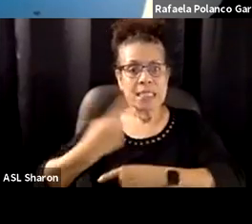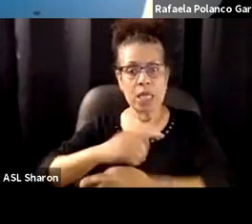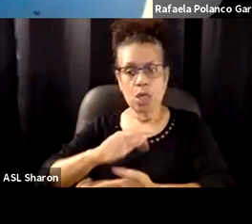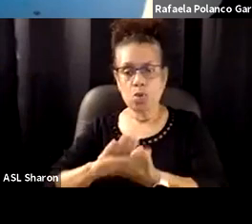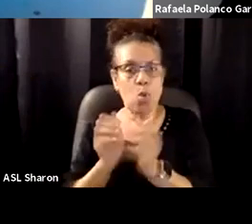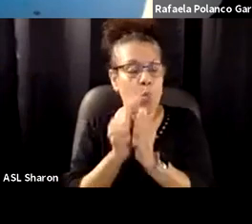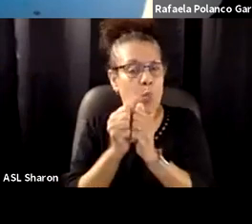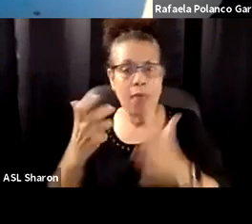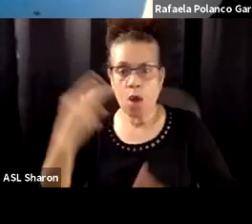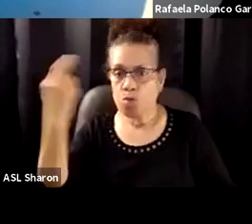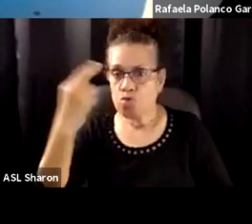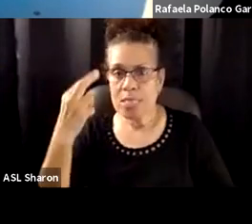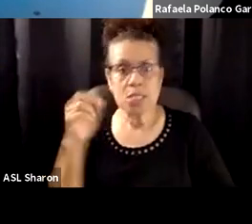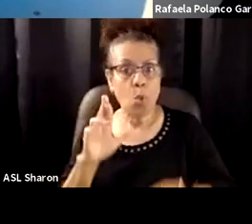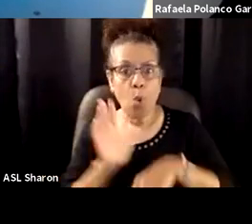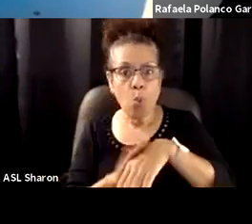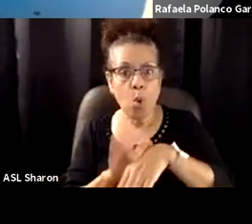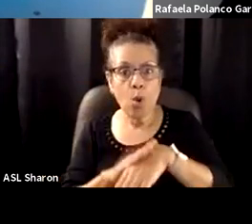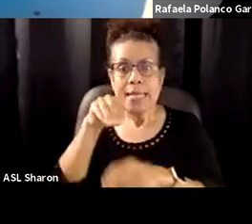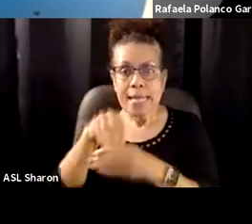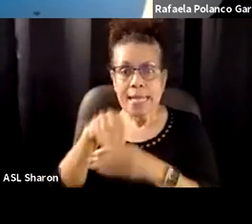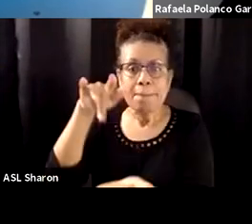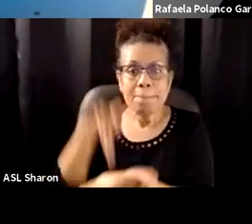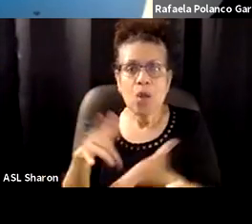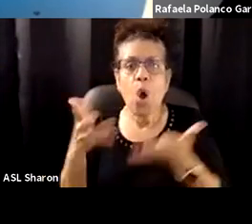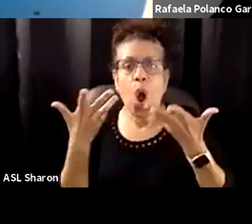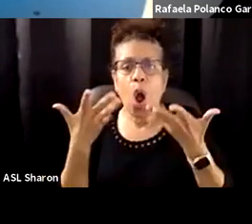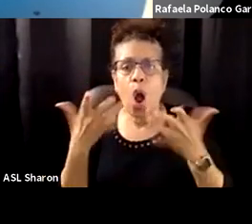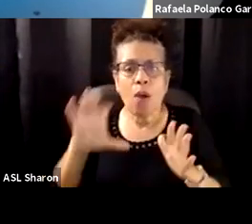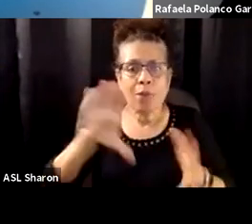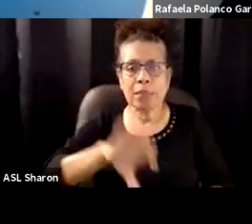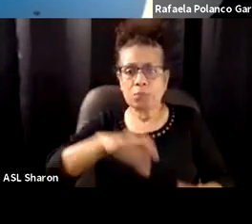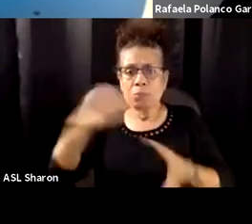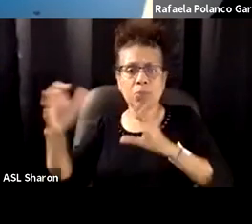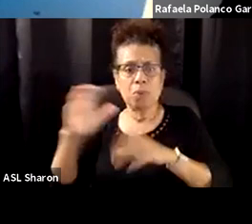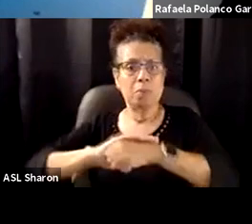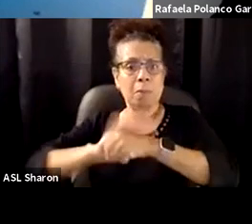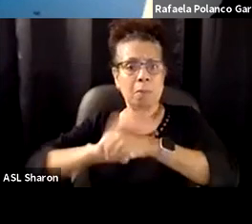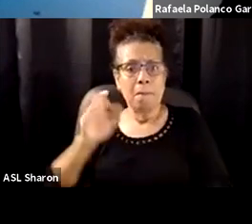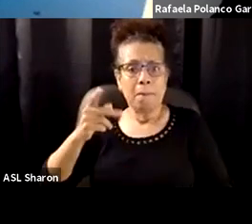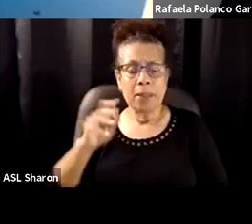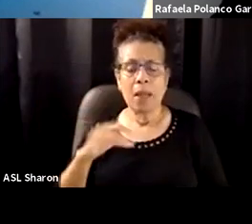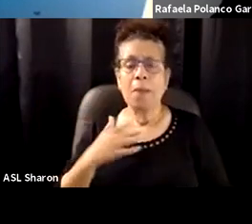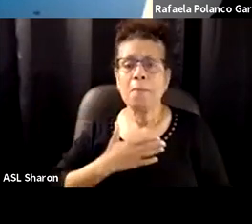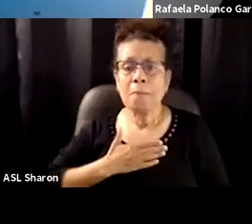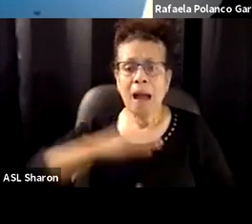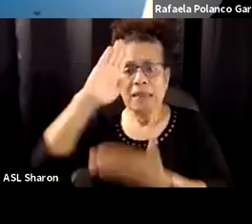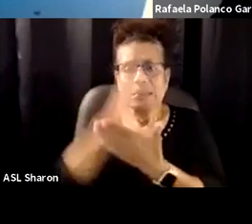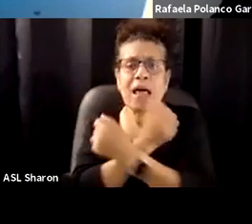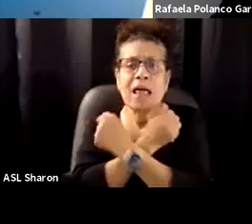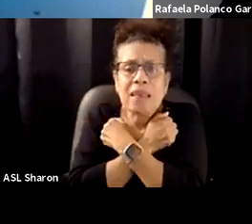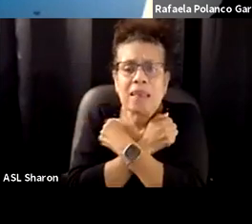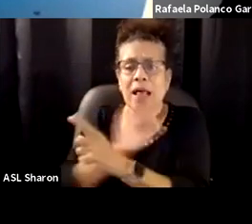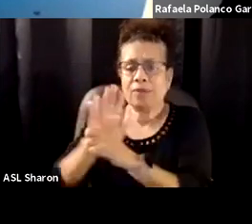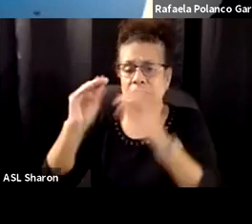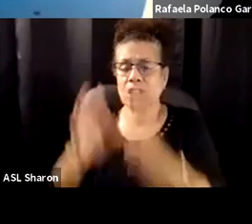explanation or warning in the middle of an already destabilizing pandemic emrick loves his teachers he